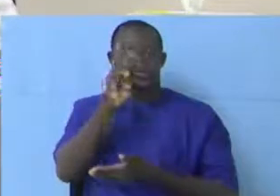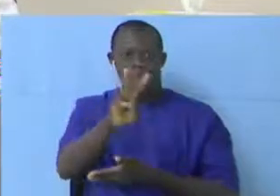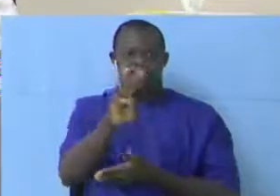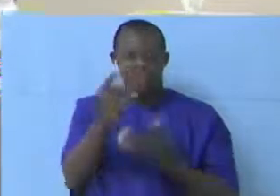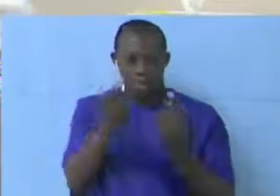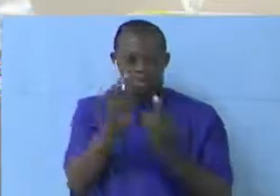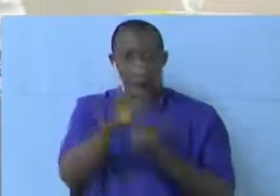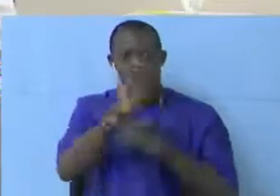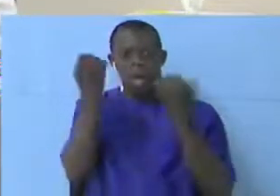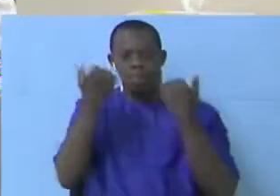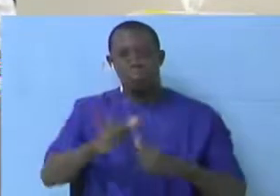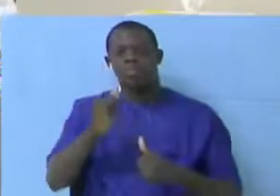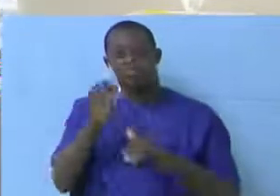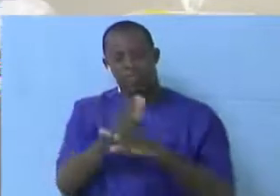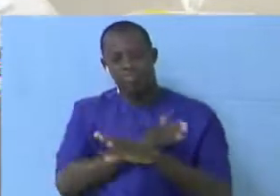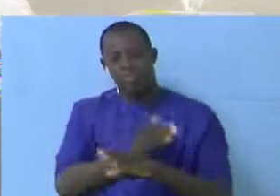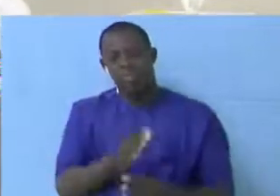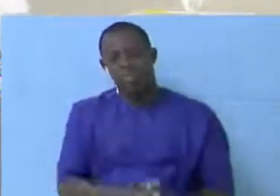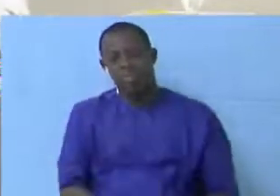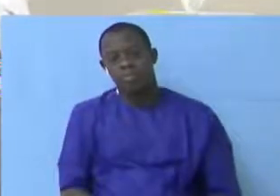So